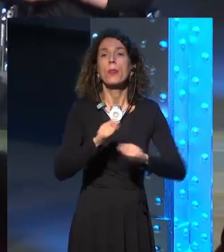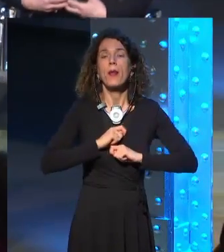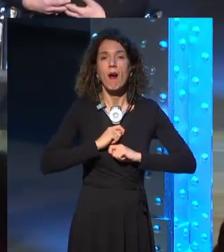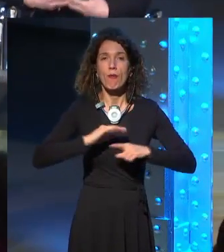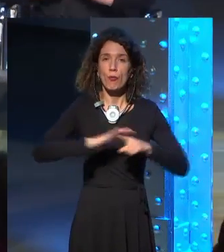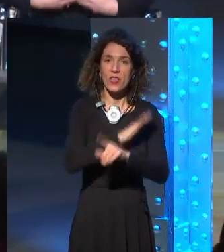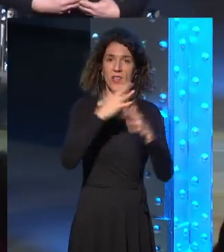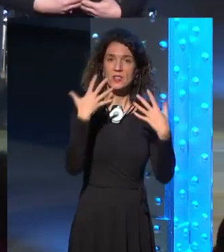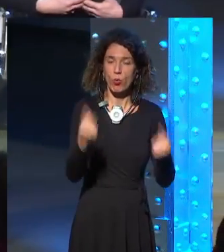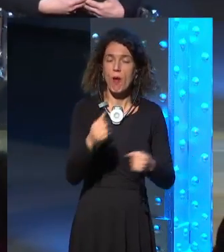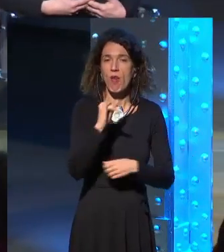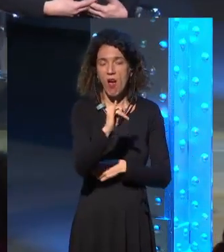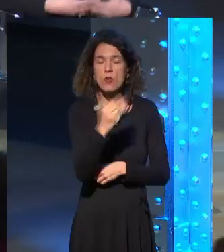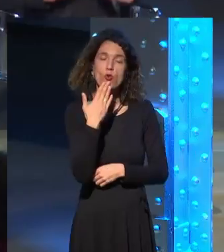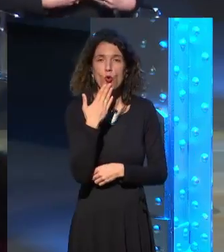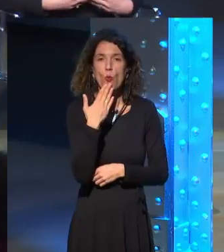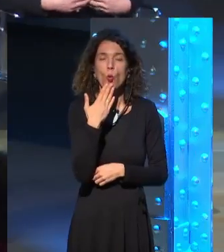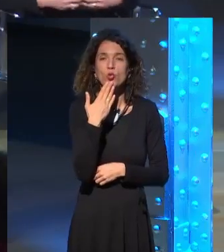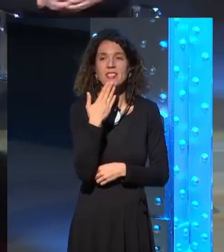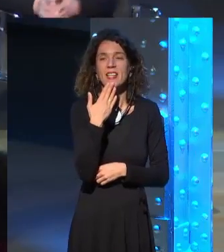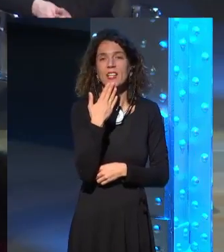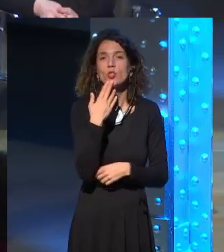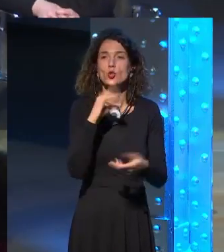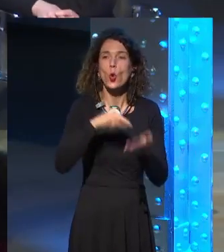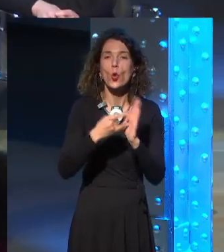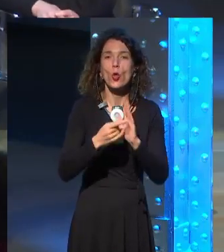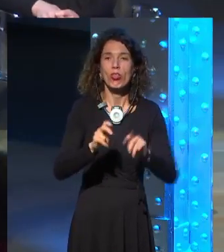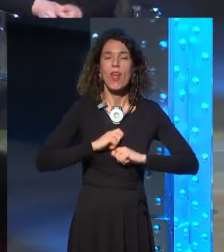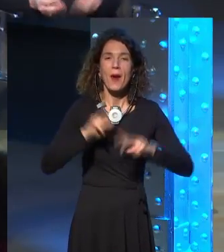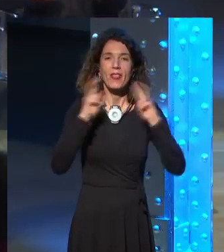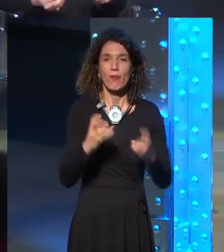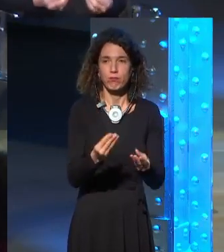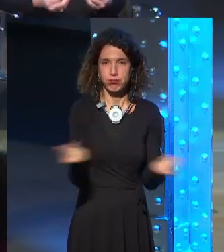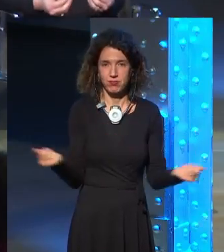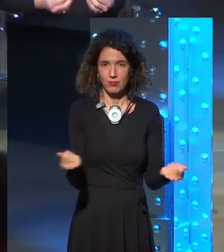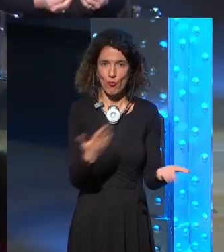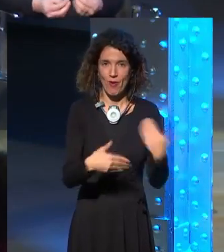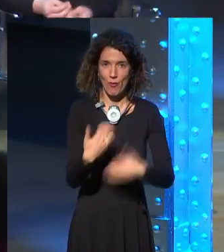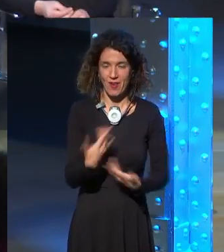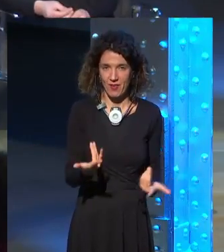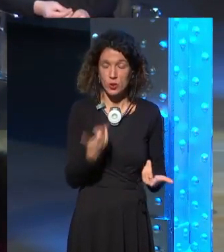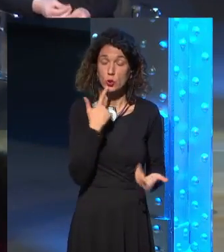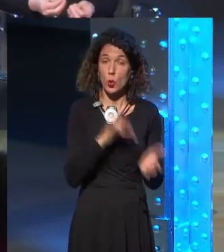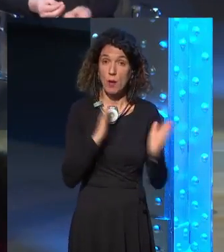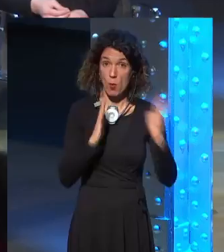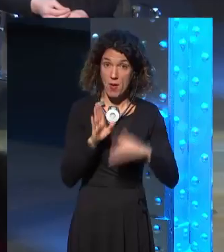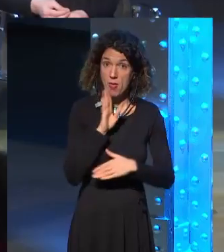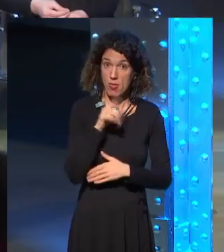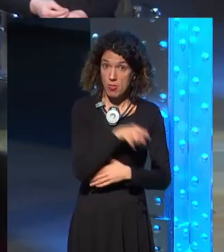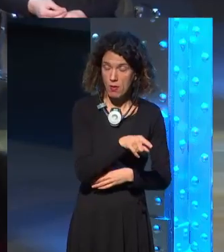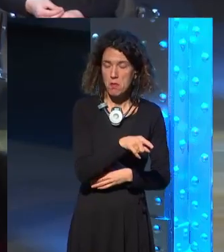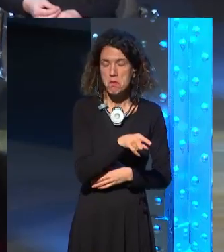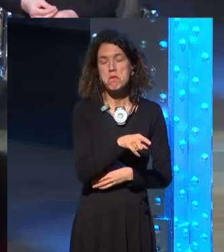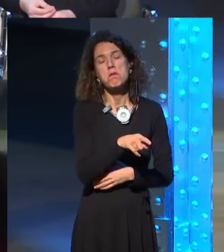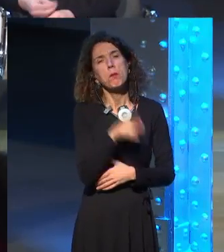an antidote to stress, for example, against stress. And to have those moments are good for us.